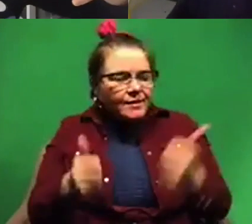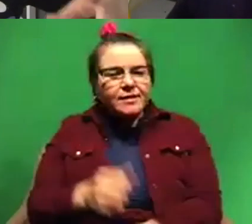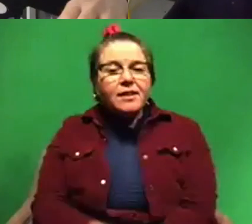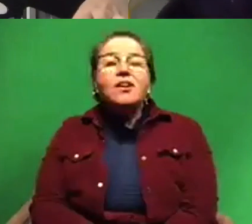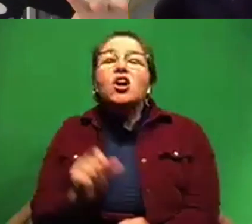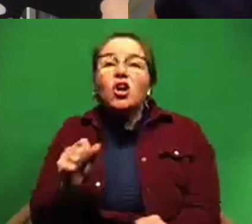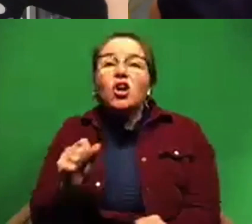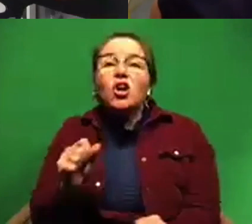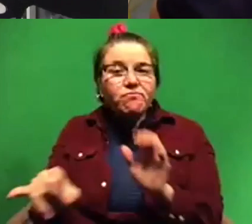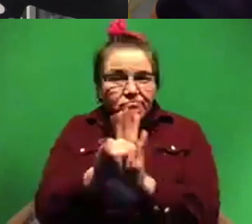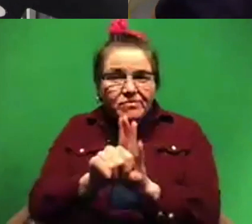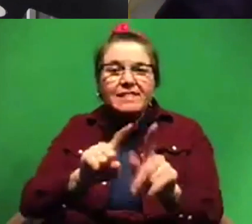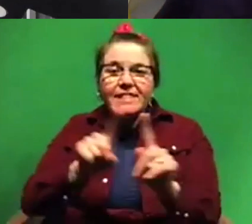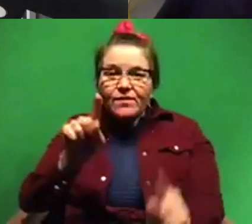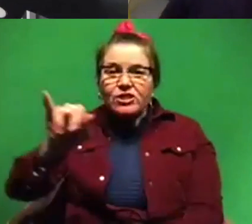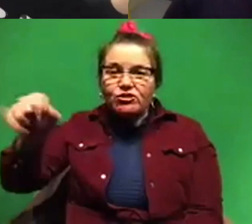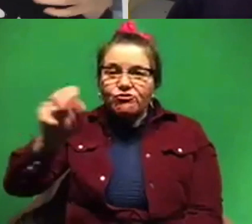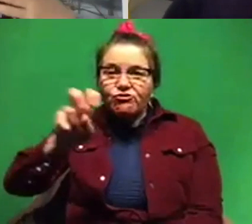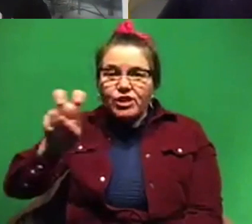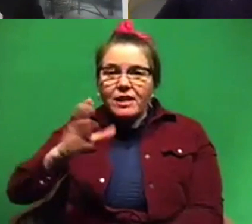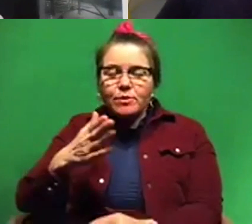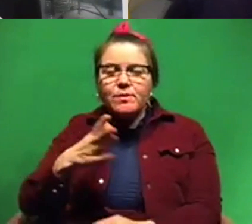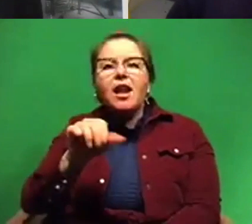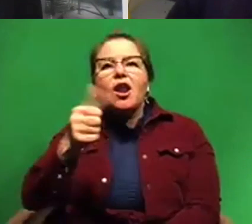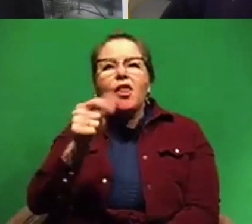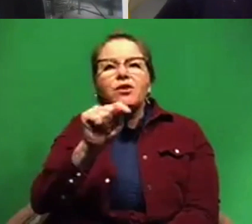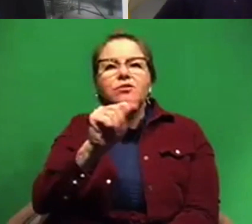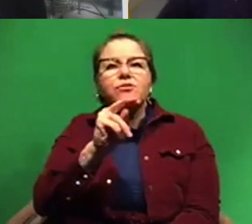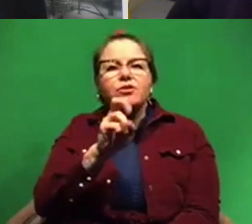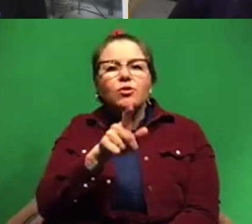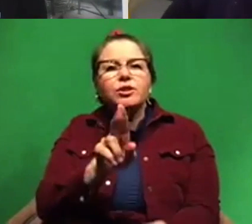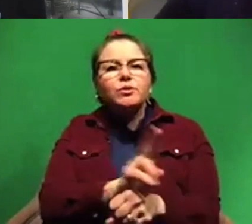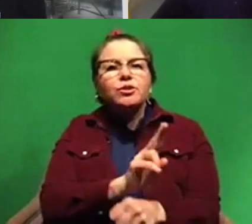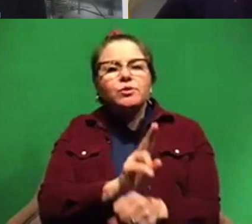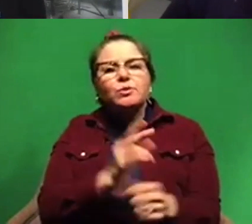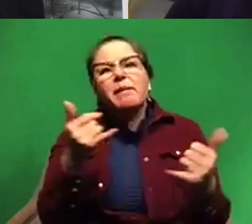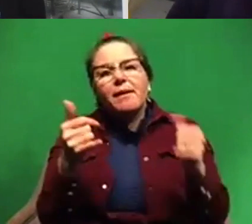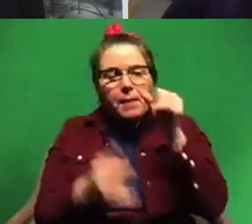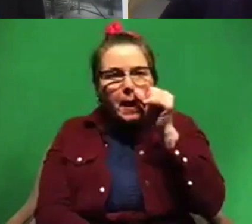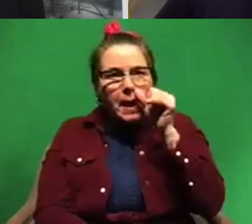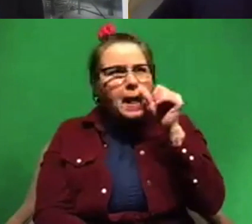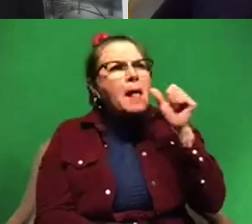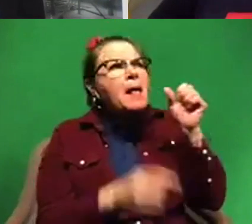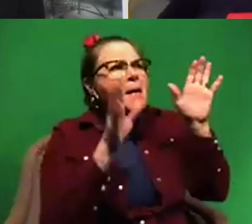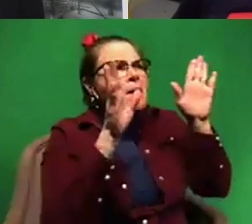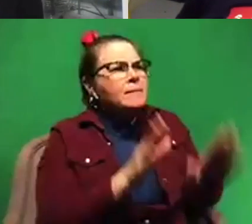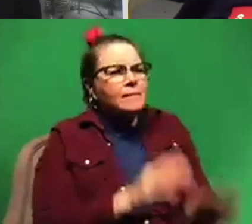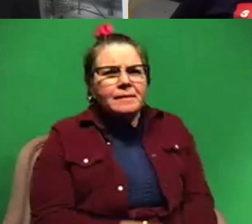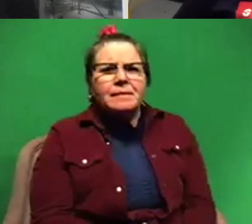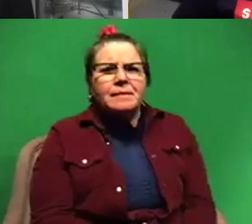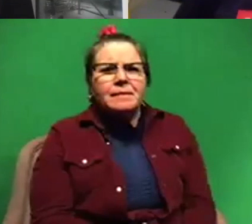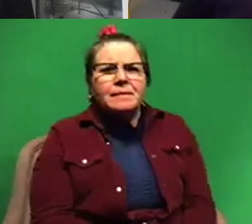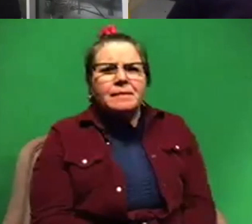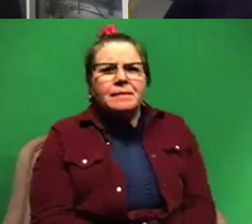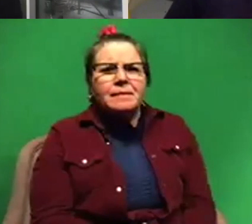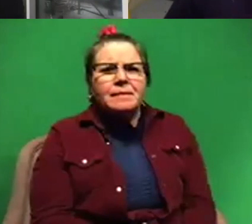difference between jazz music and then another tone that she was playing. That's awesome. Yeah.